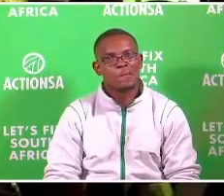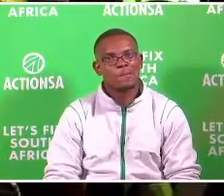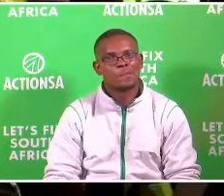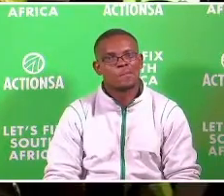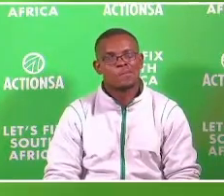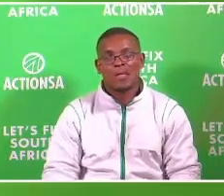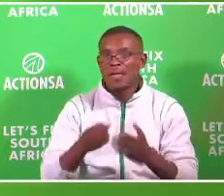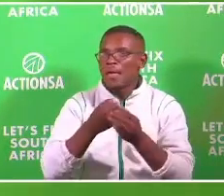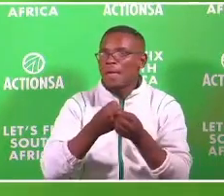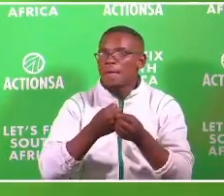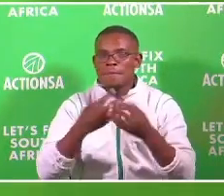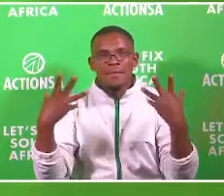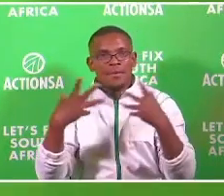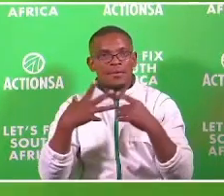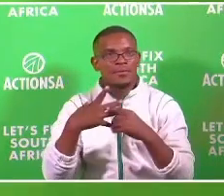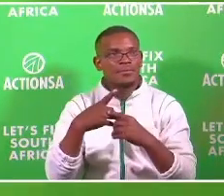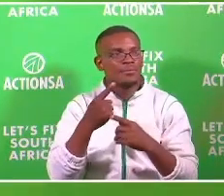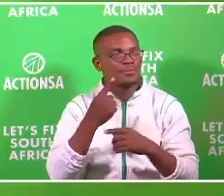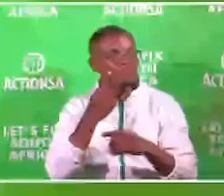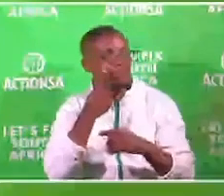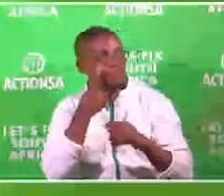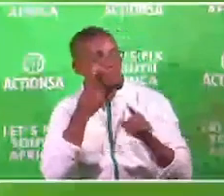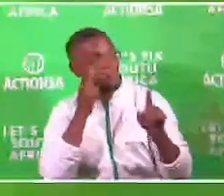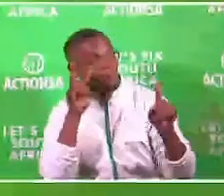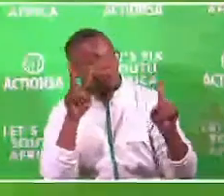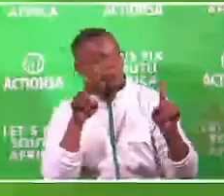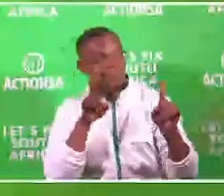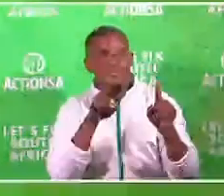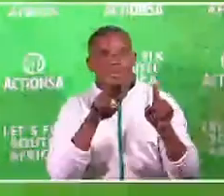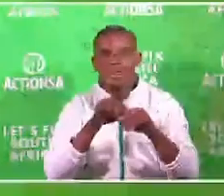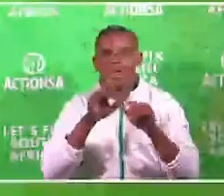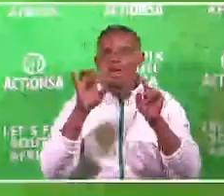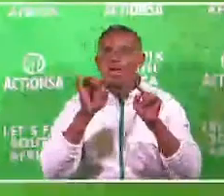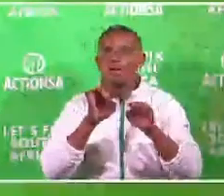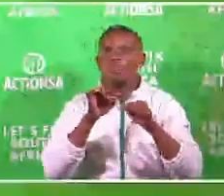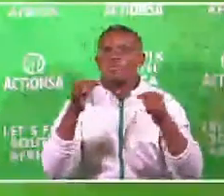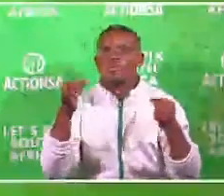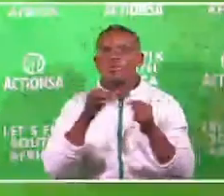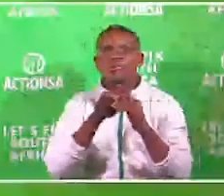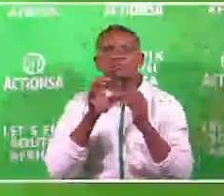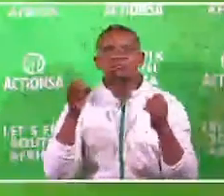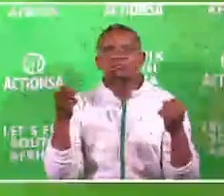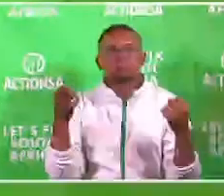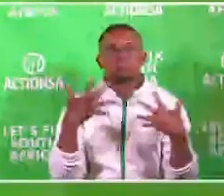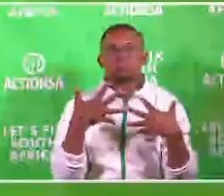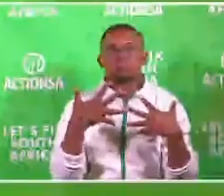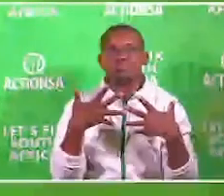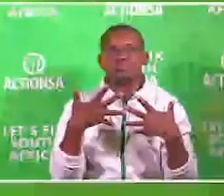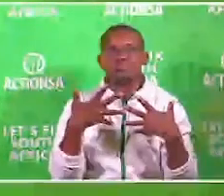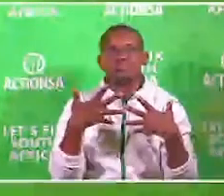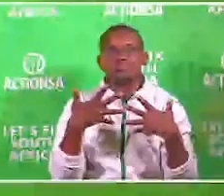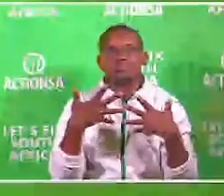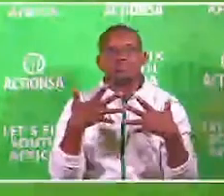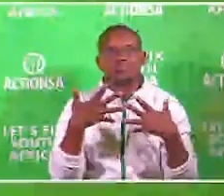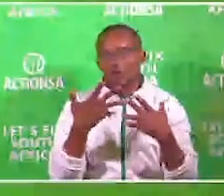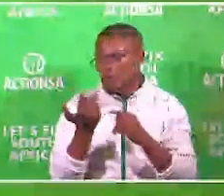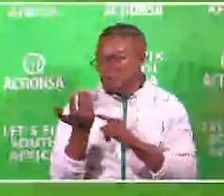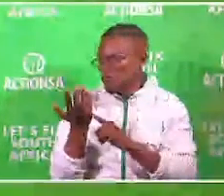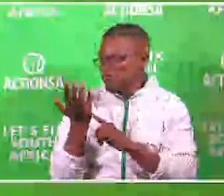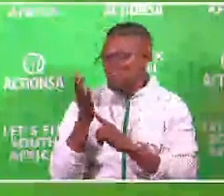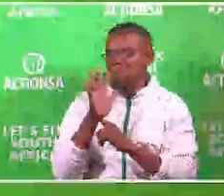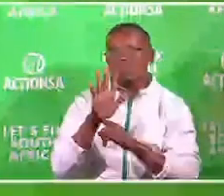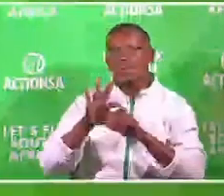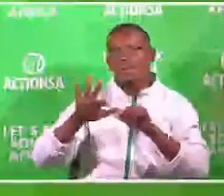In many eyes, we did the impossible. We emerged as the sixth